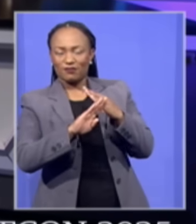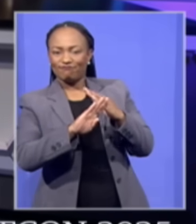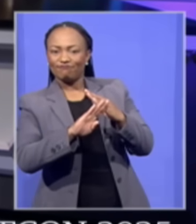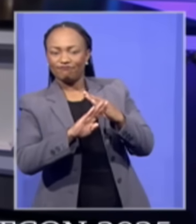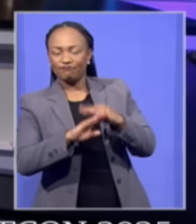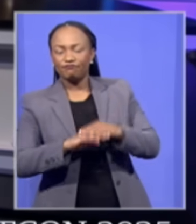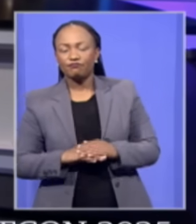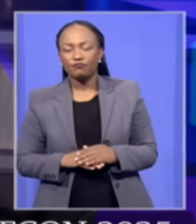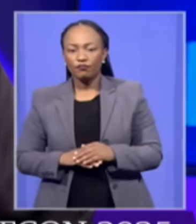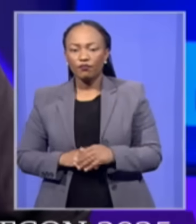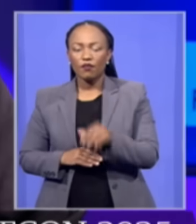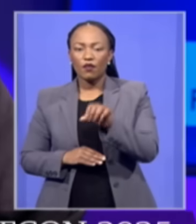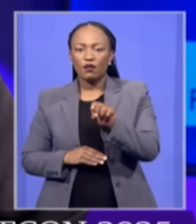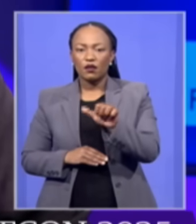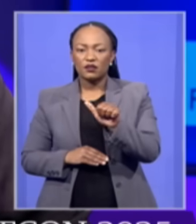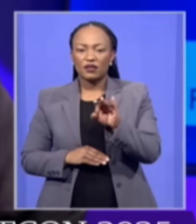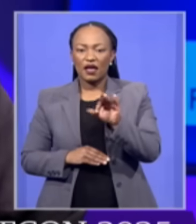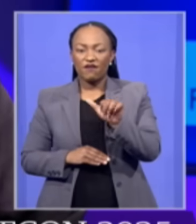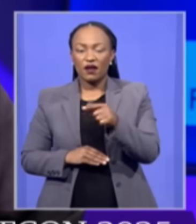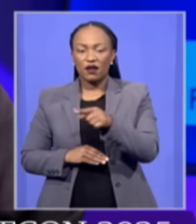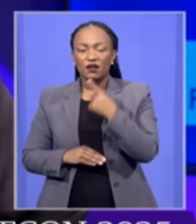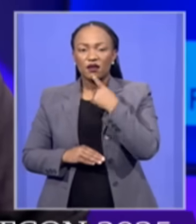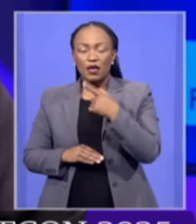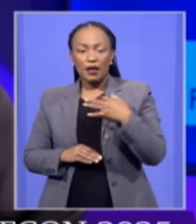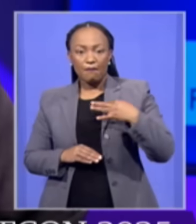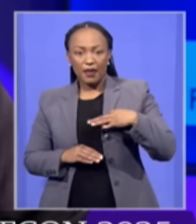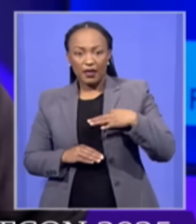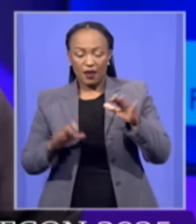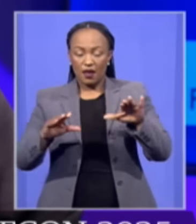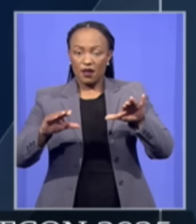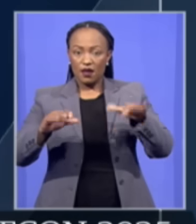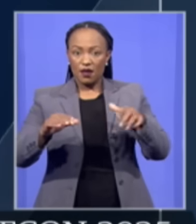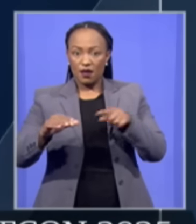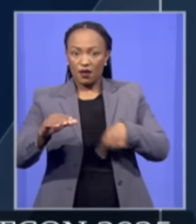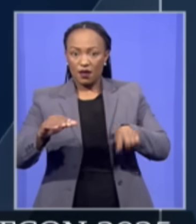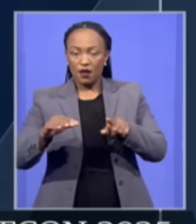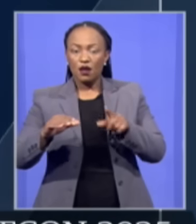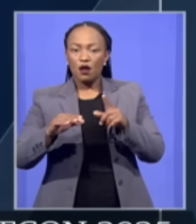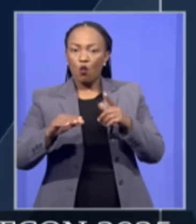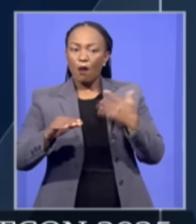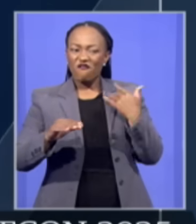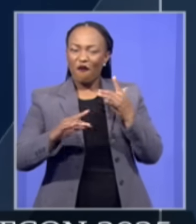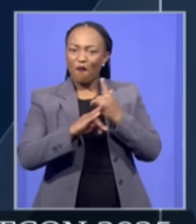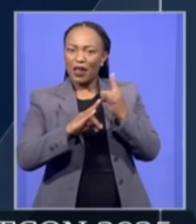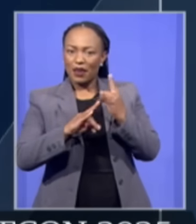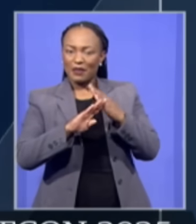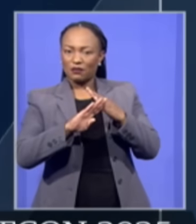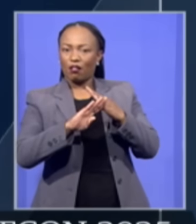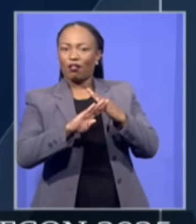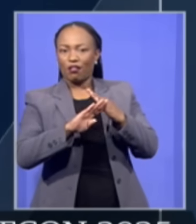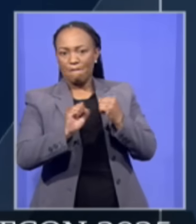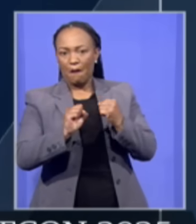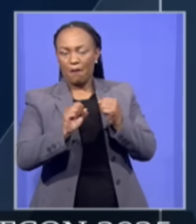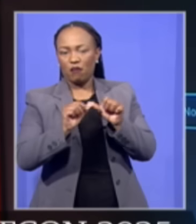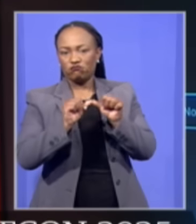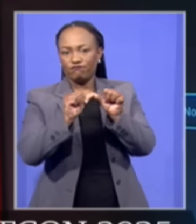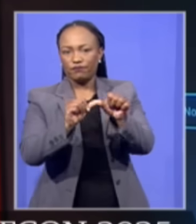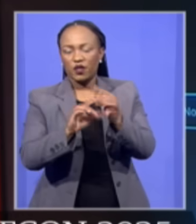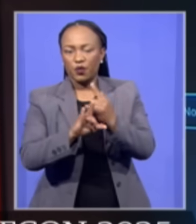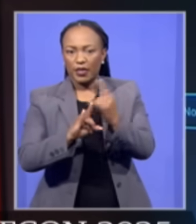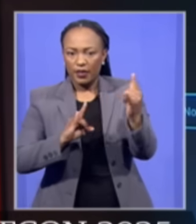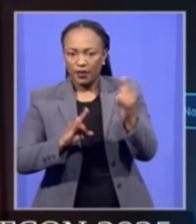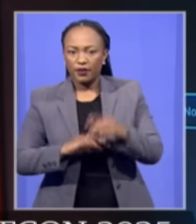SAFA seo ba se nyakago ke gore banyana ba šireletše sebiana sa WAFCON. I think it's a common